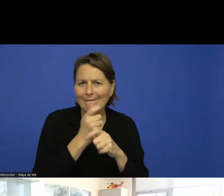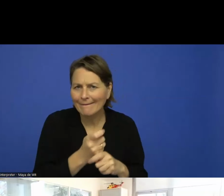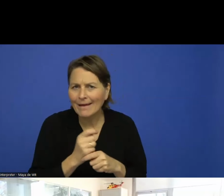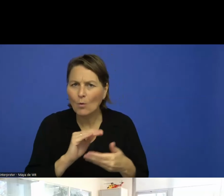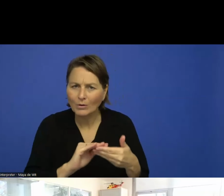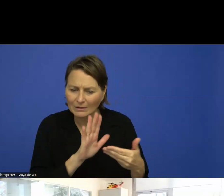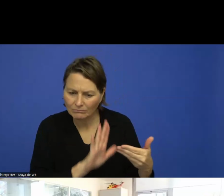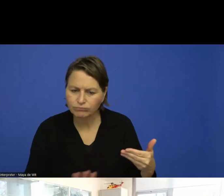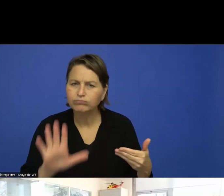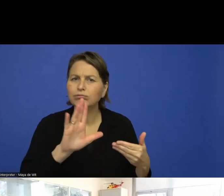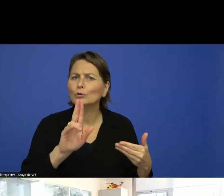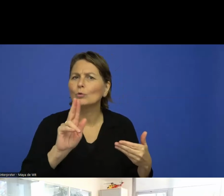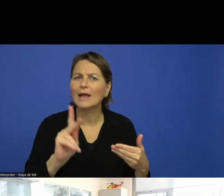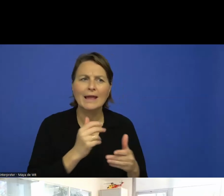beyond.